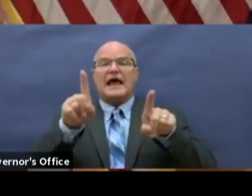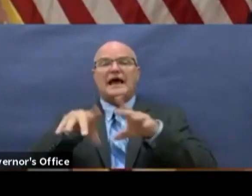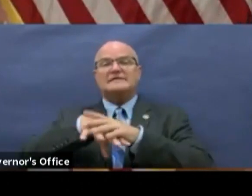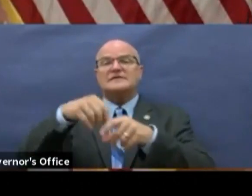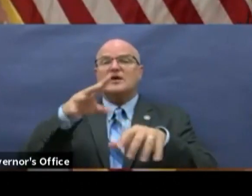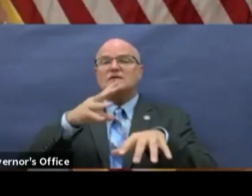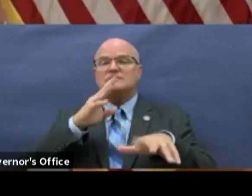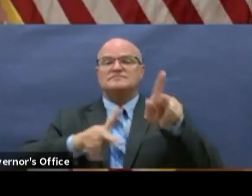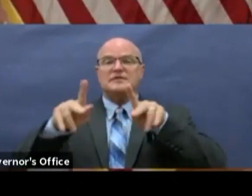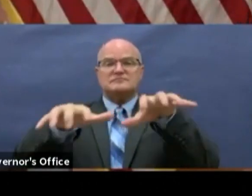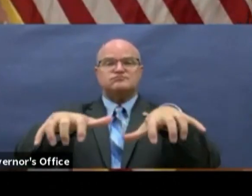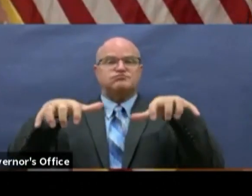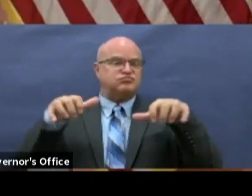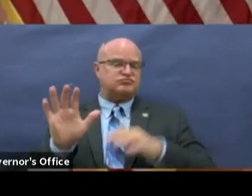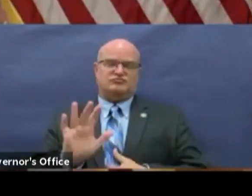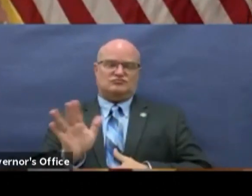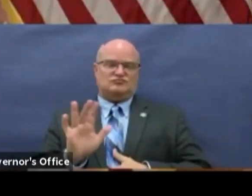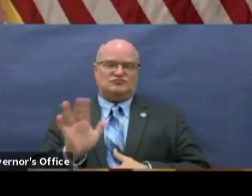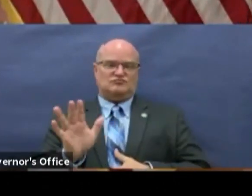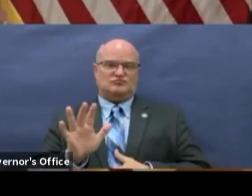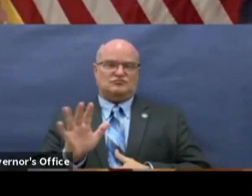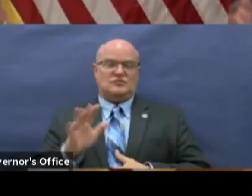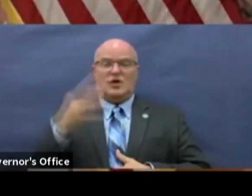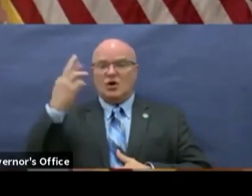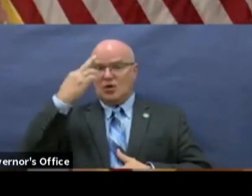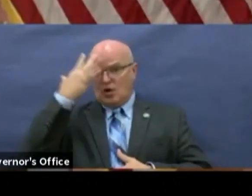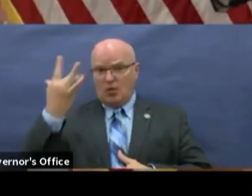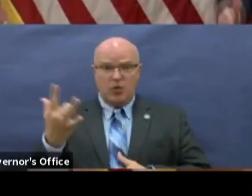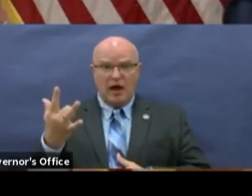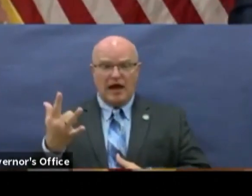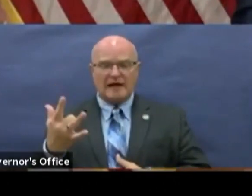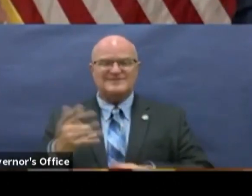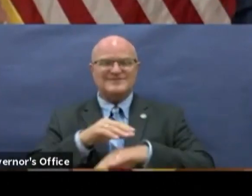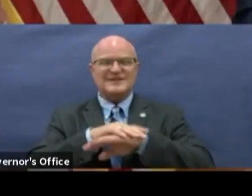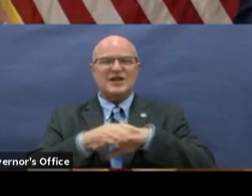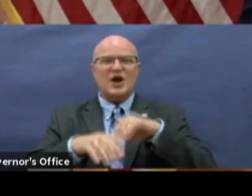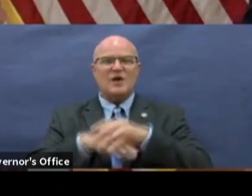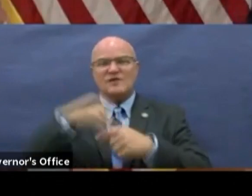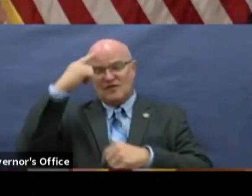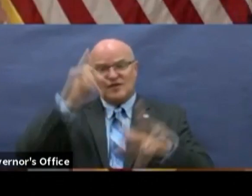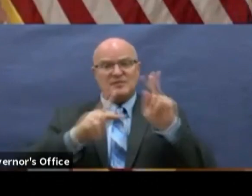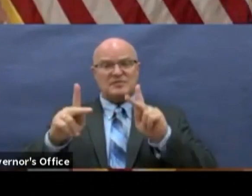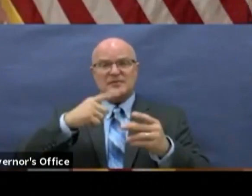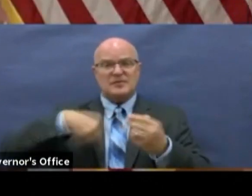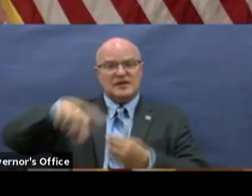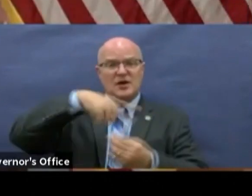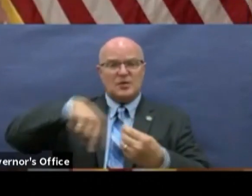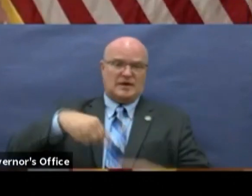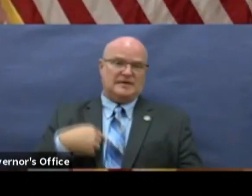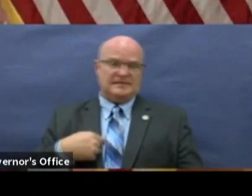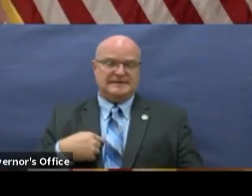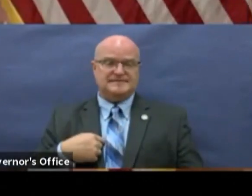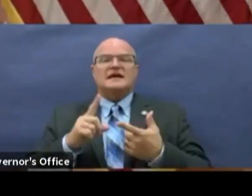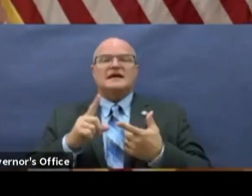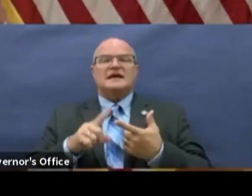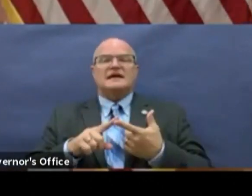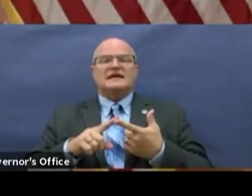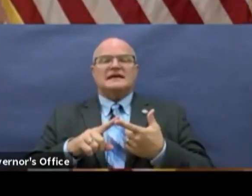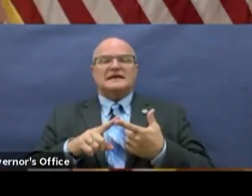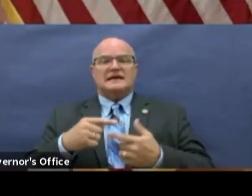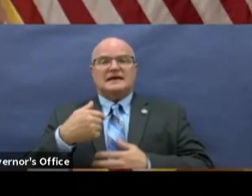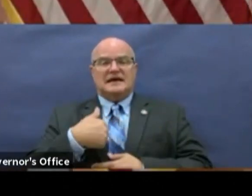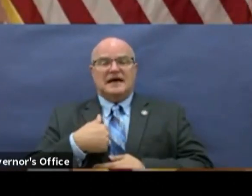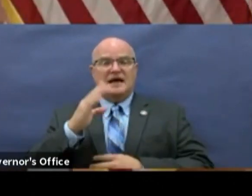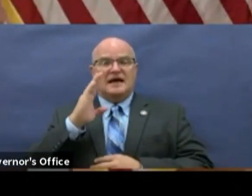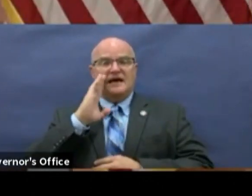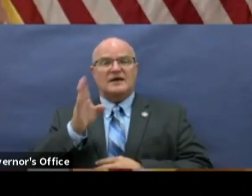week. And that, again, that's primarily a matter of a comfort to the people that I'm around. And then I